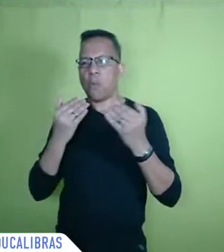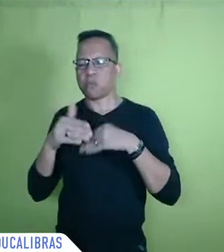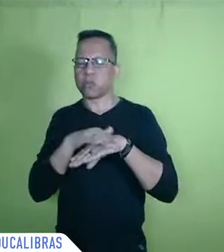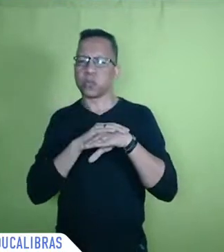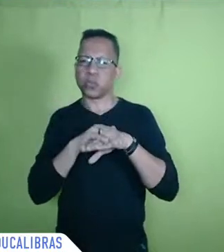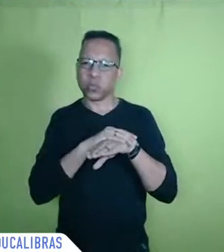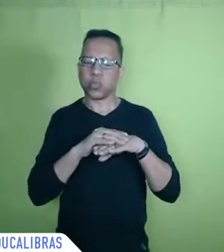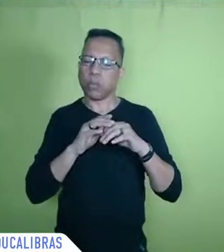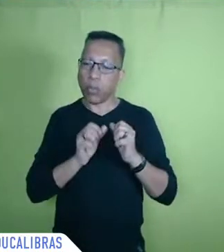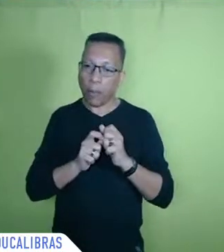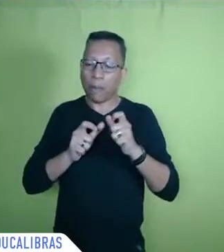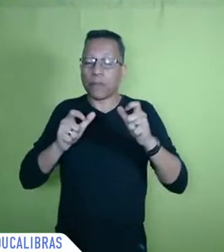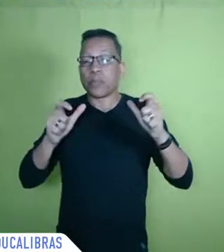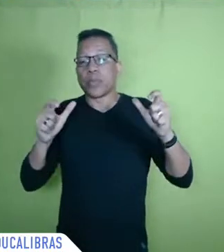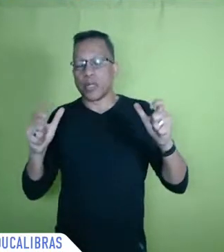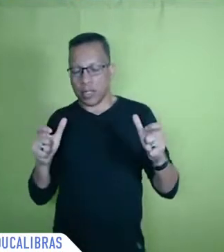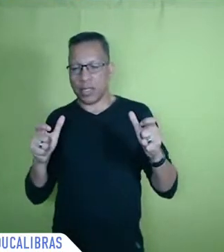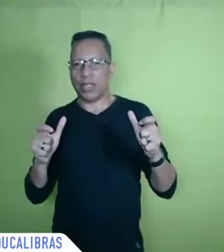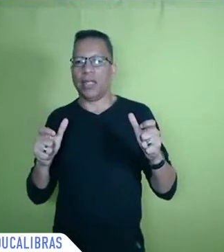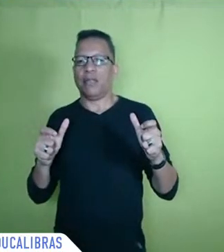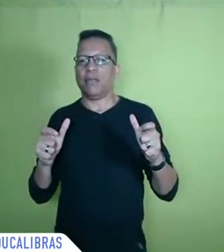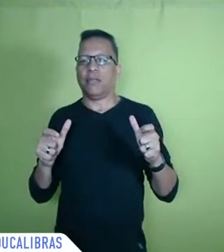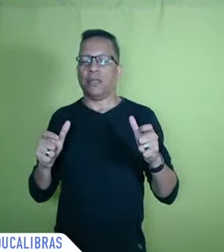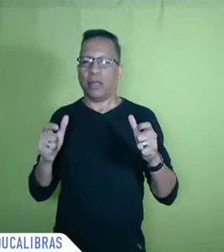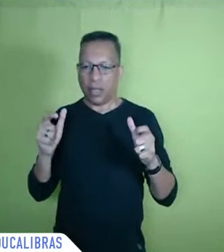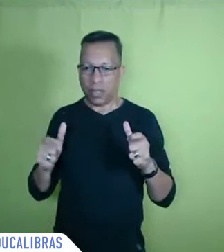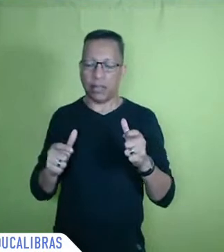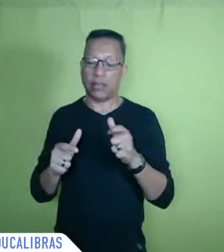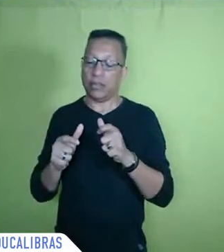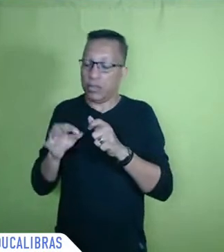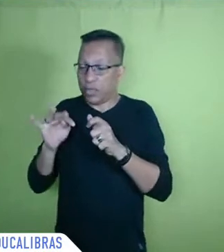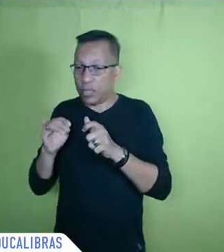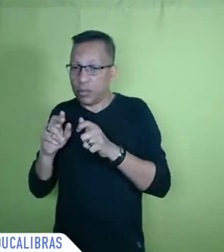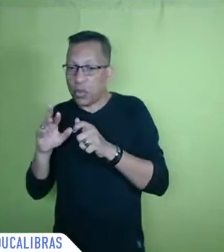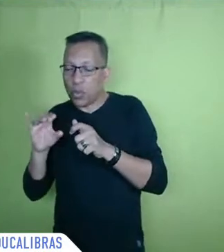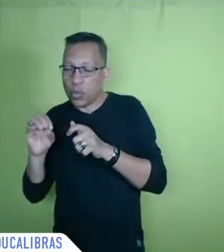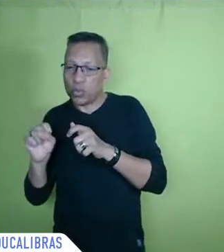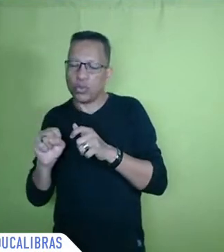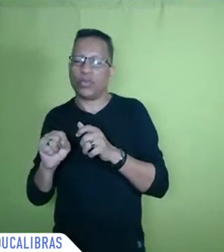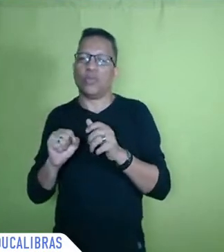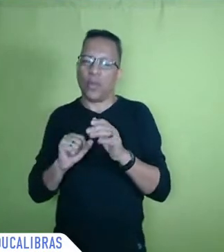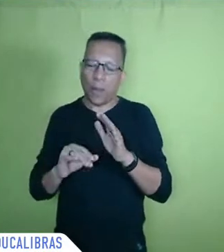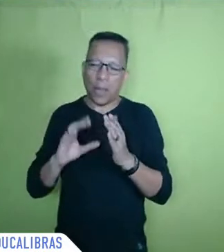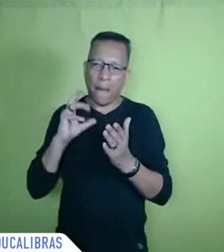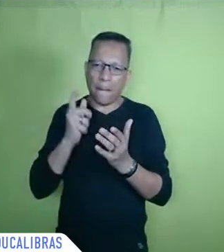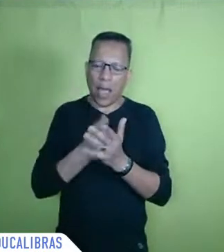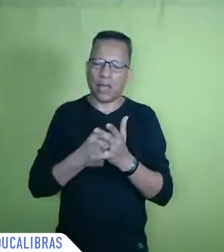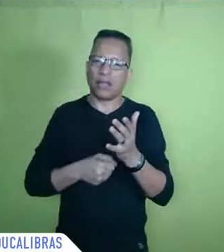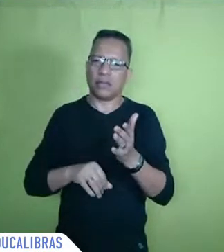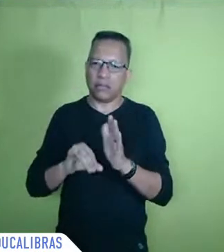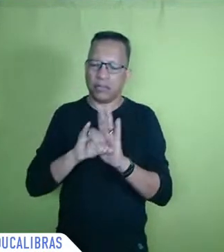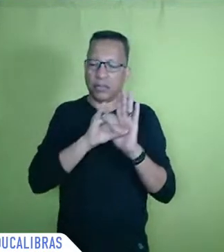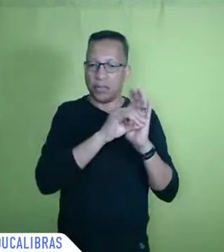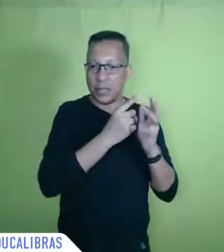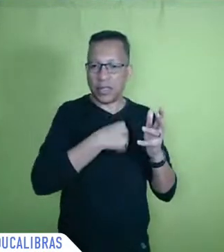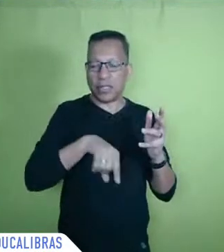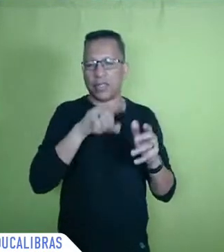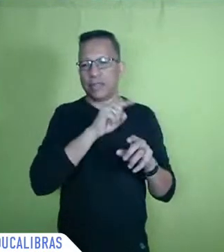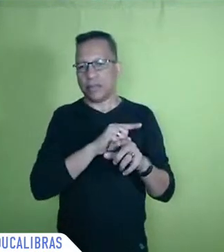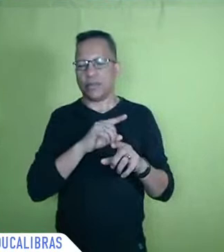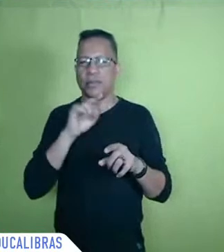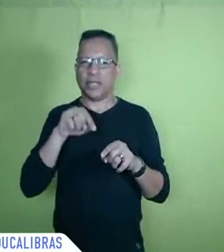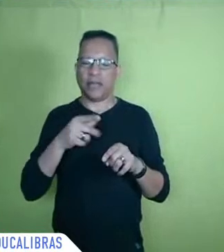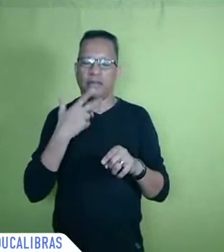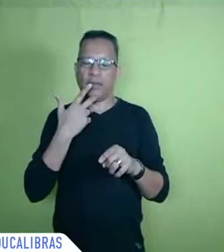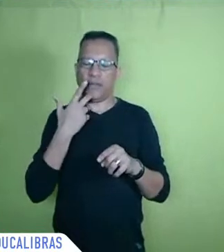in the taxation system. It's important, increasing, for example, the taxation over